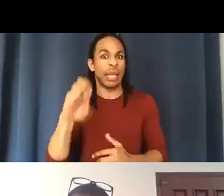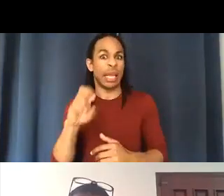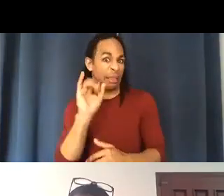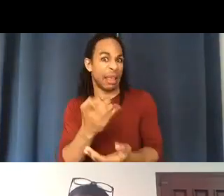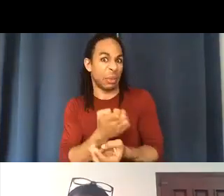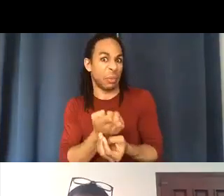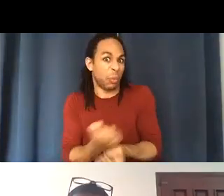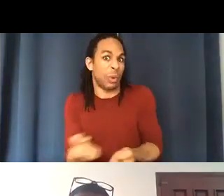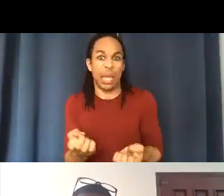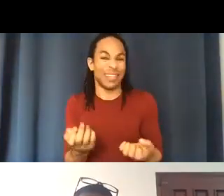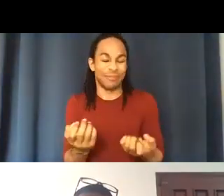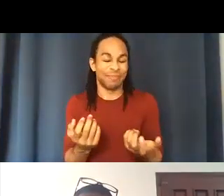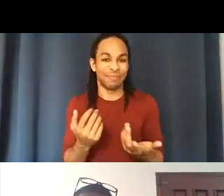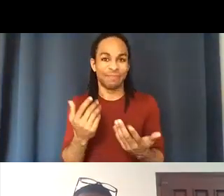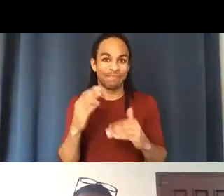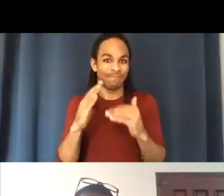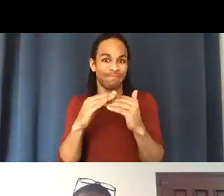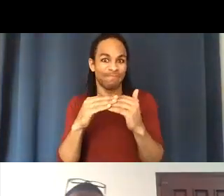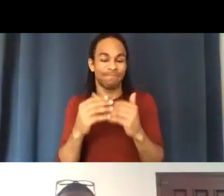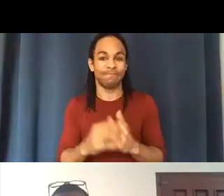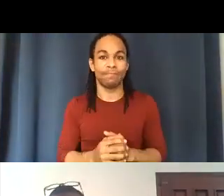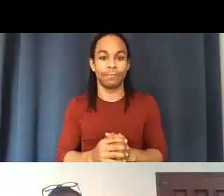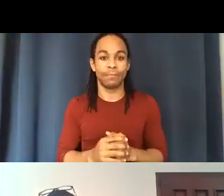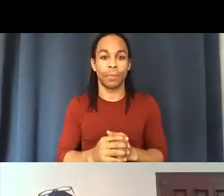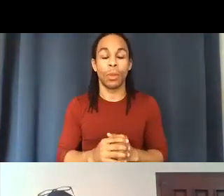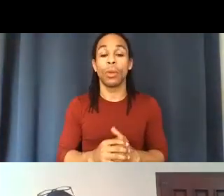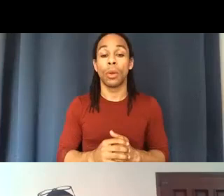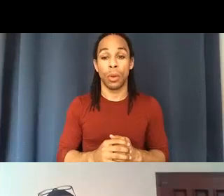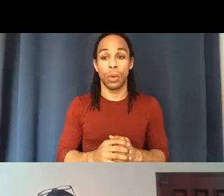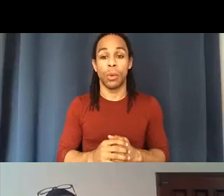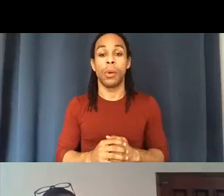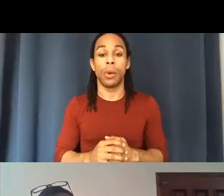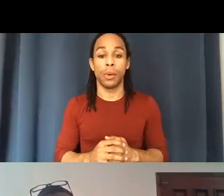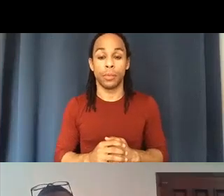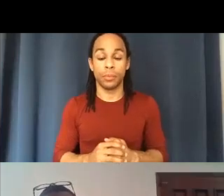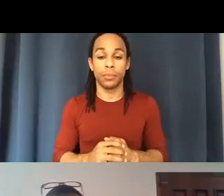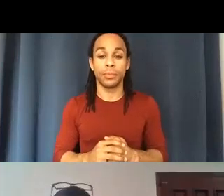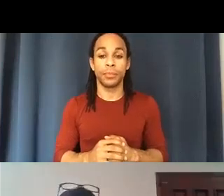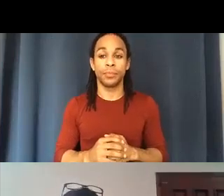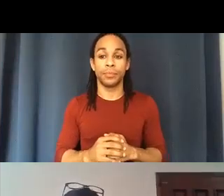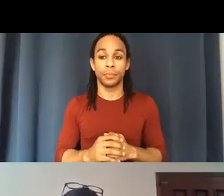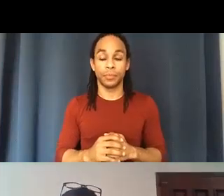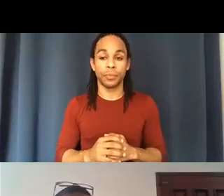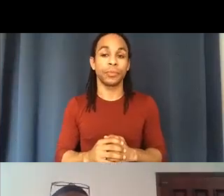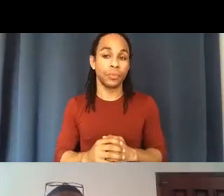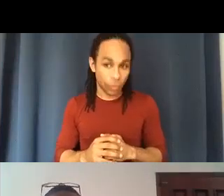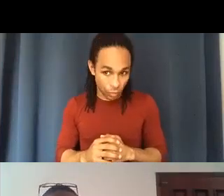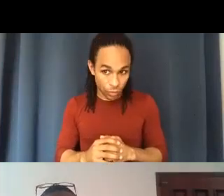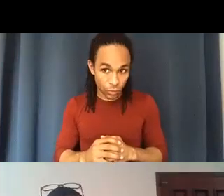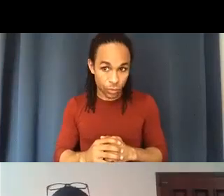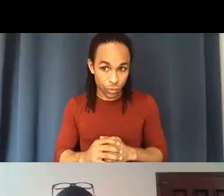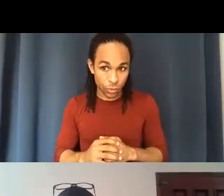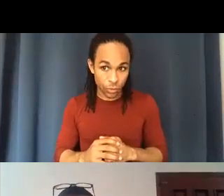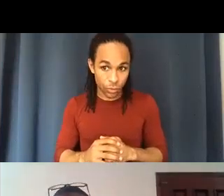right now is like we're approaching it in two ways. One, in the district we are working, Cornwall, we have a deep